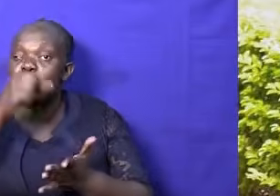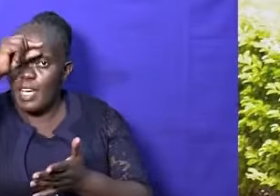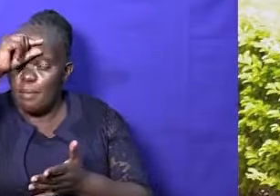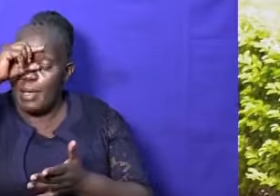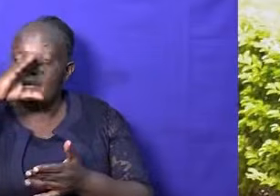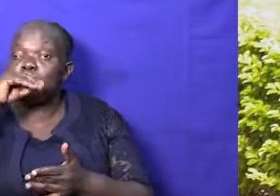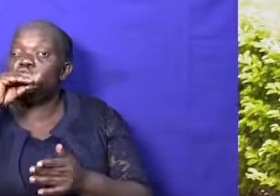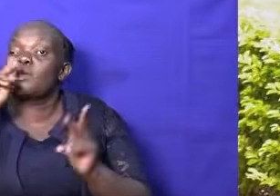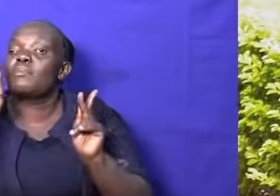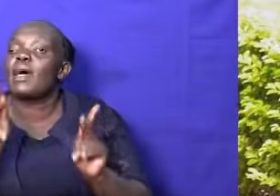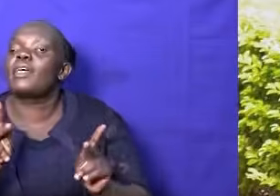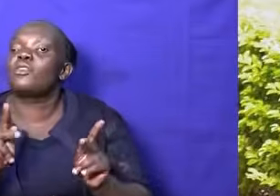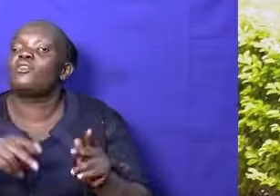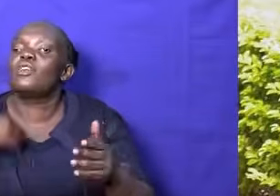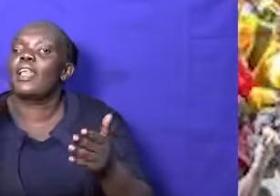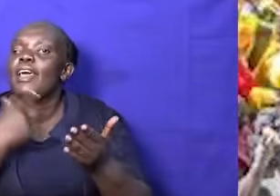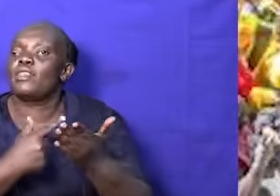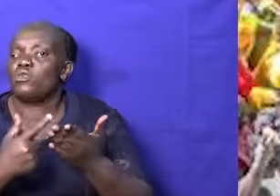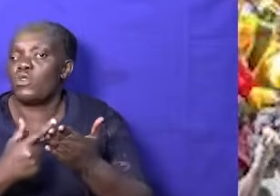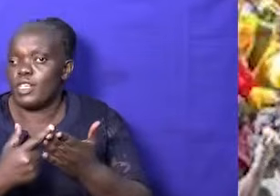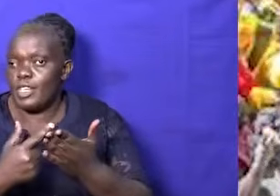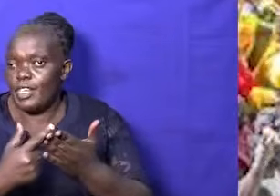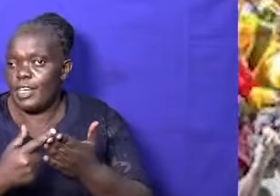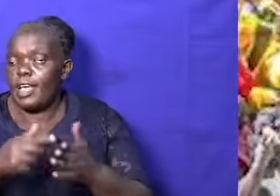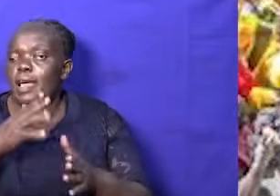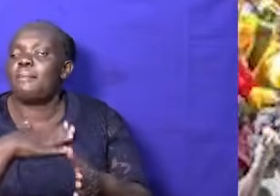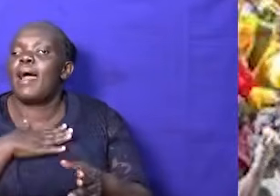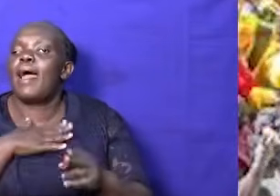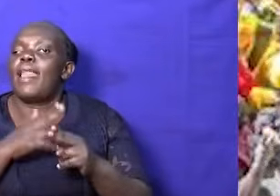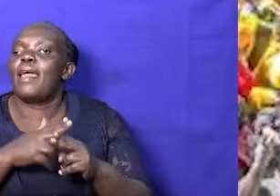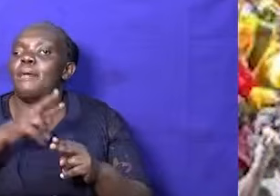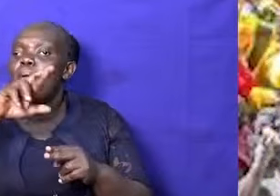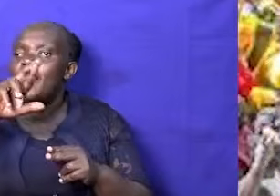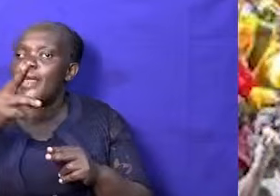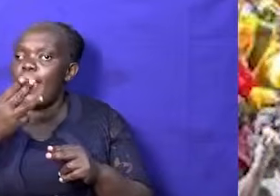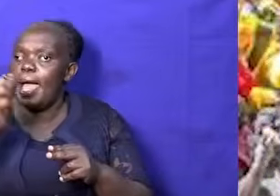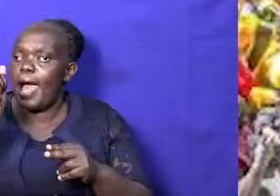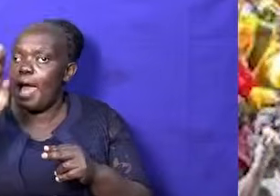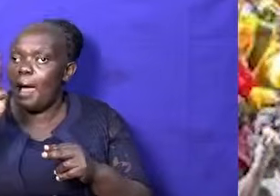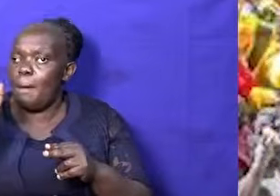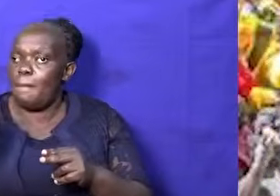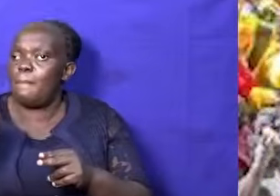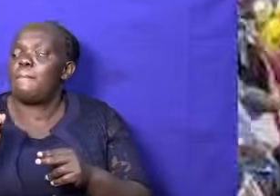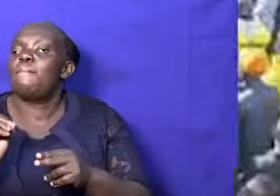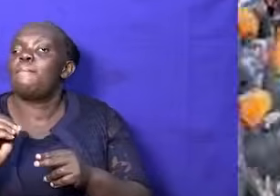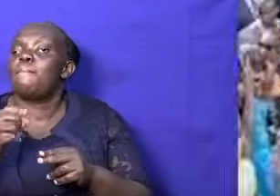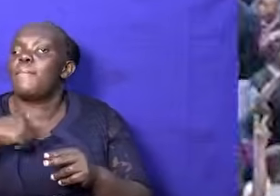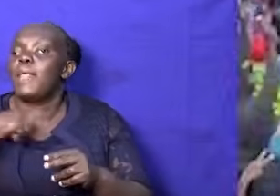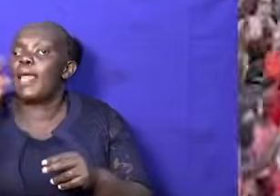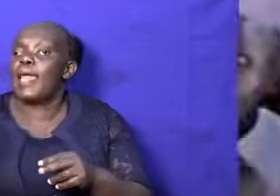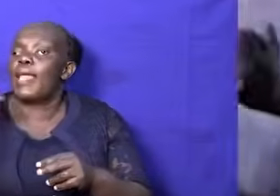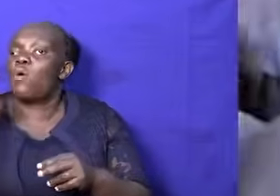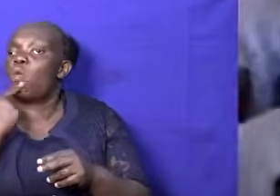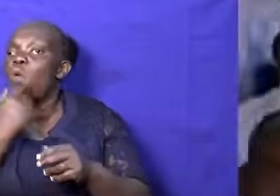ofisi ya msemaji wa serikali. Hadi wiki ijayo, jina langu ni Rahab Adhiambo.